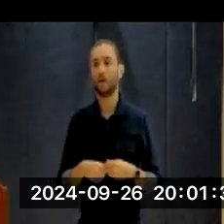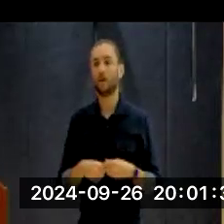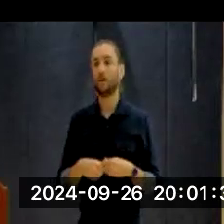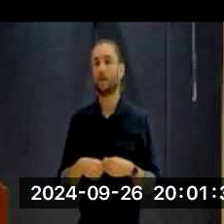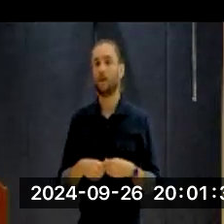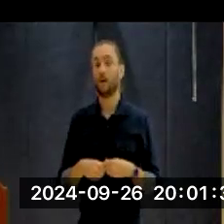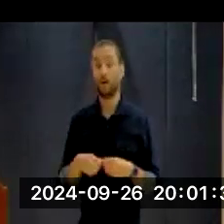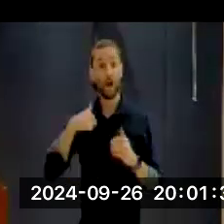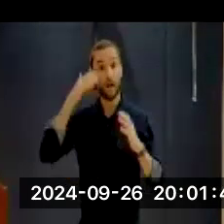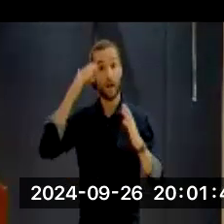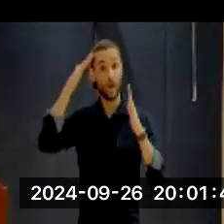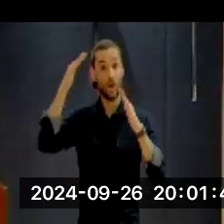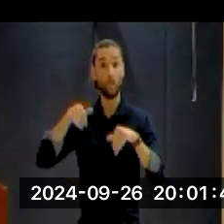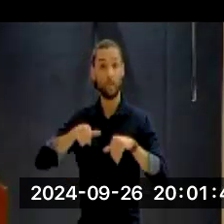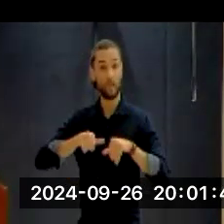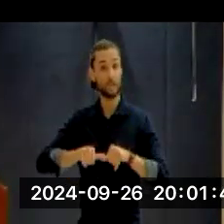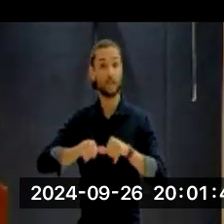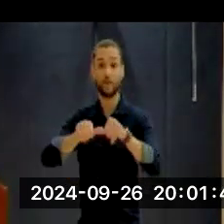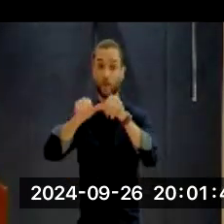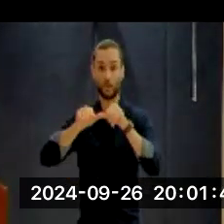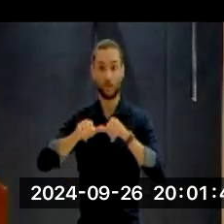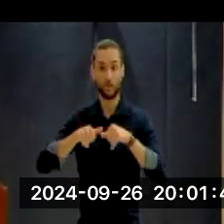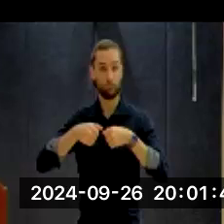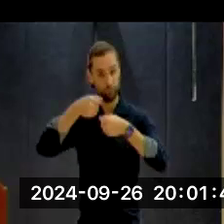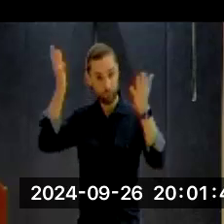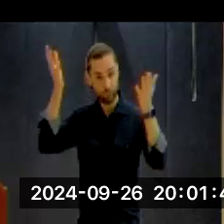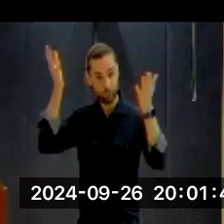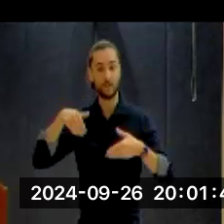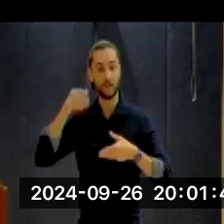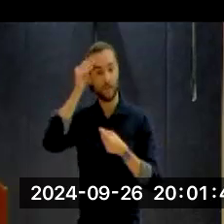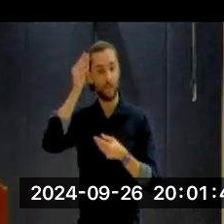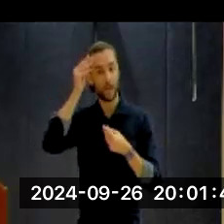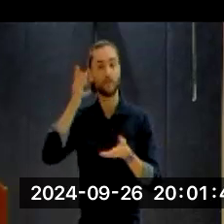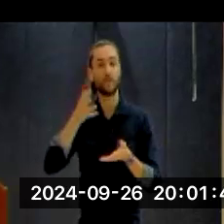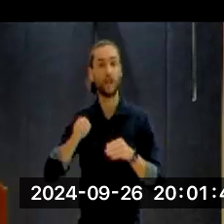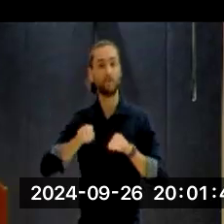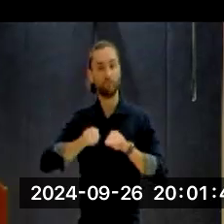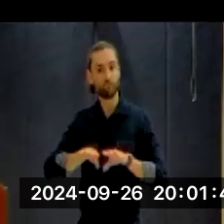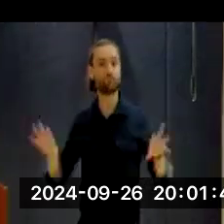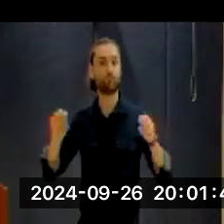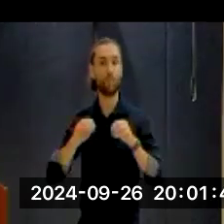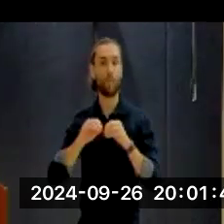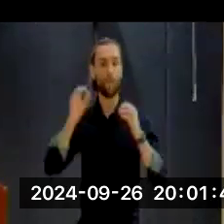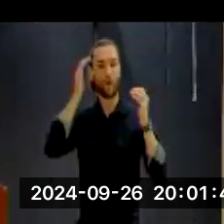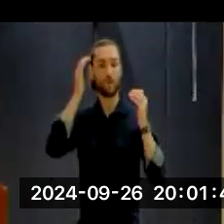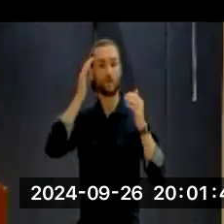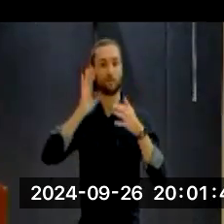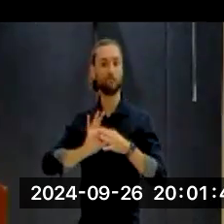I hope that you continue to share this information and spread more awareness about